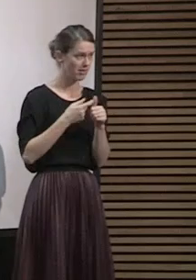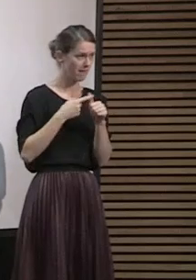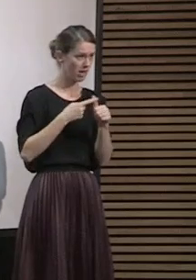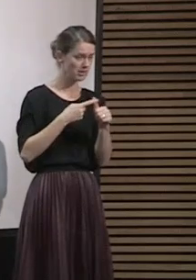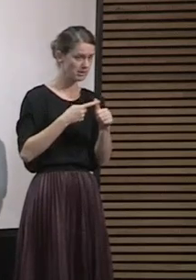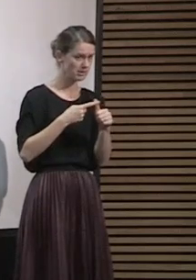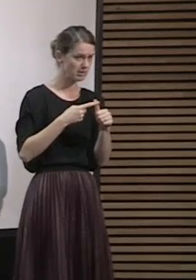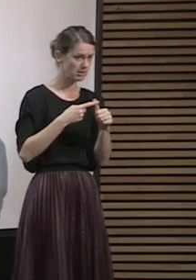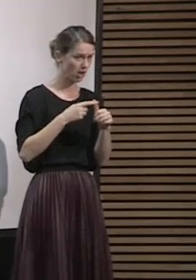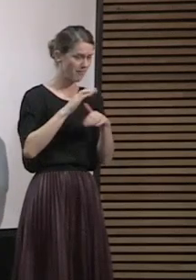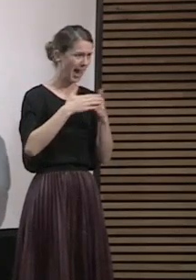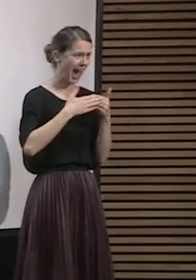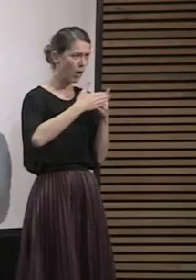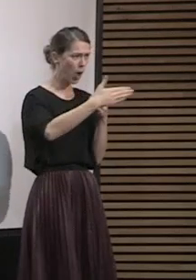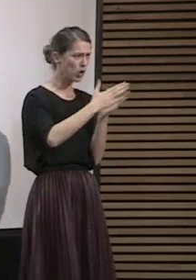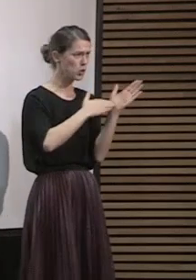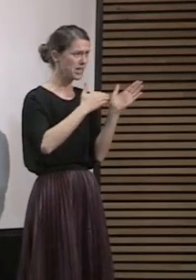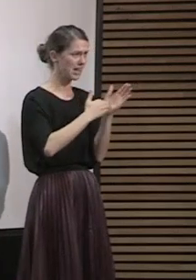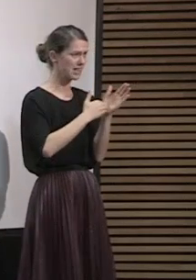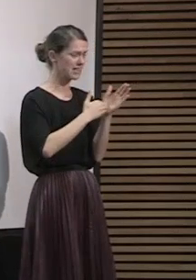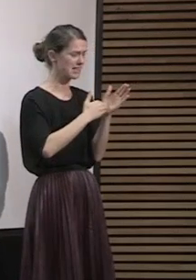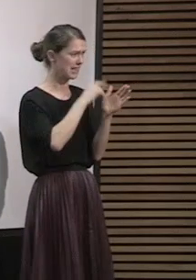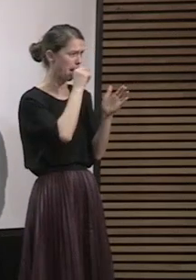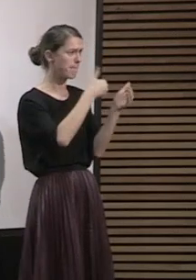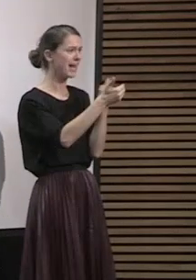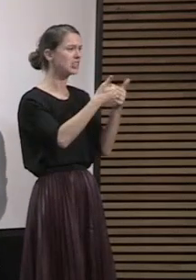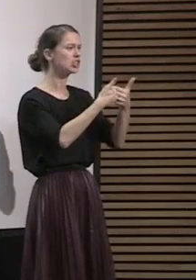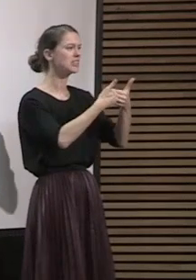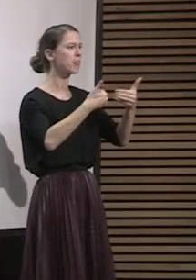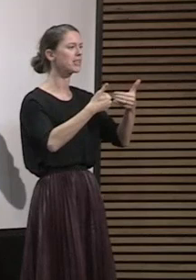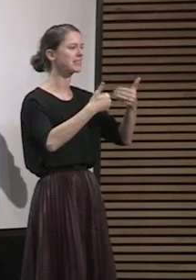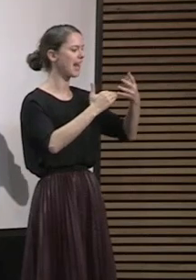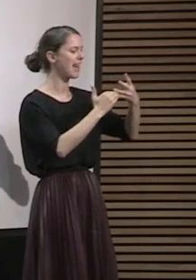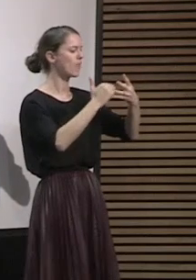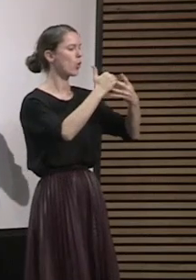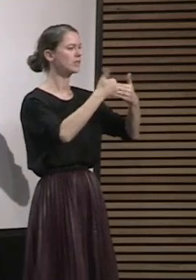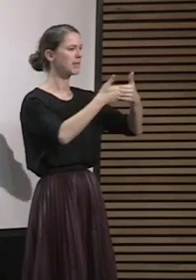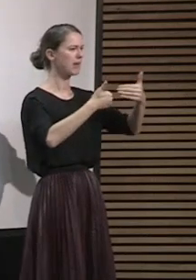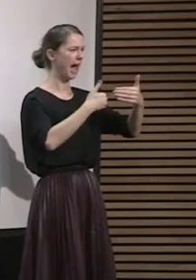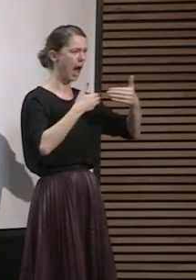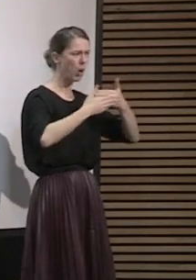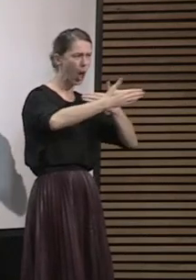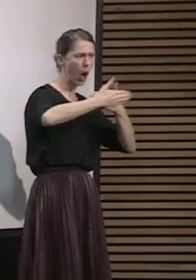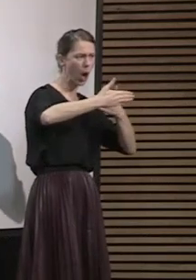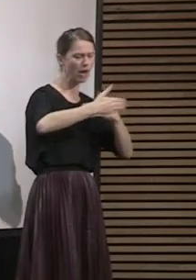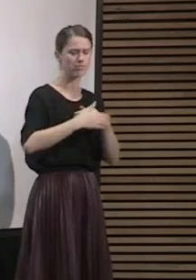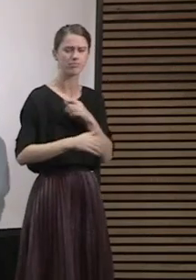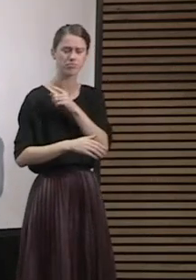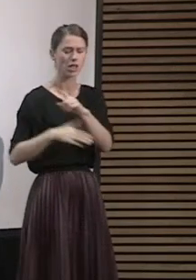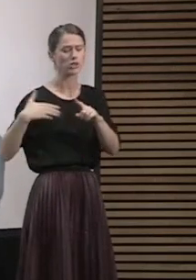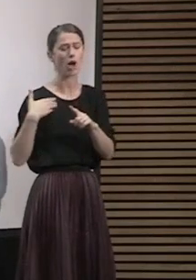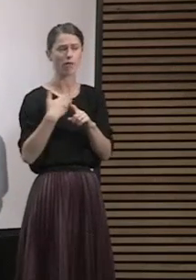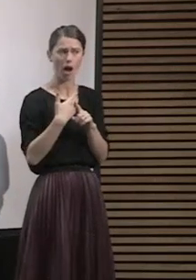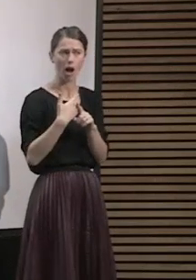logistics system in the country can handle this separation of lockdown areas? So far, I think it's been operating relatively